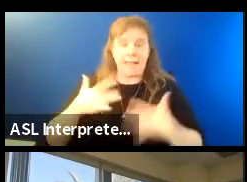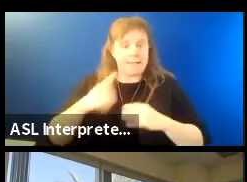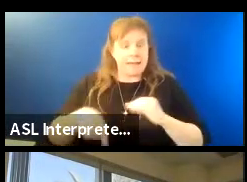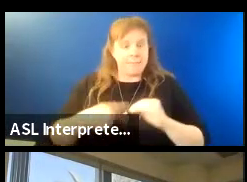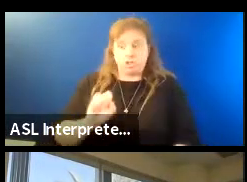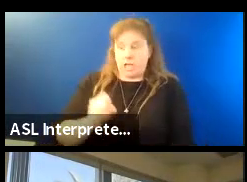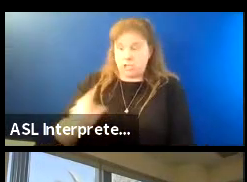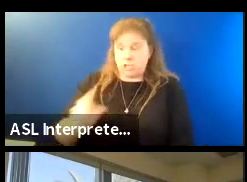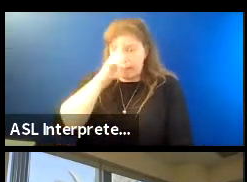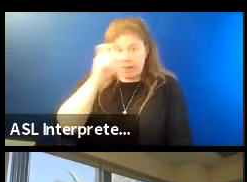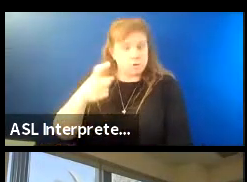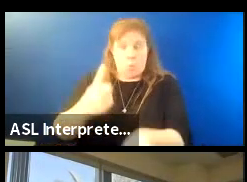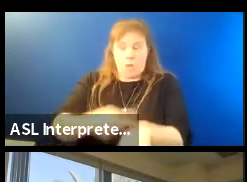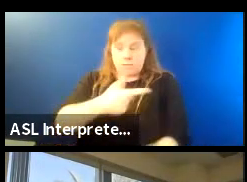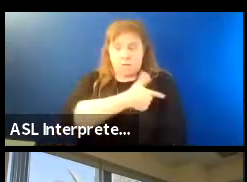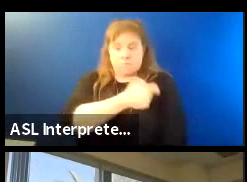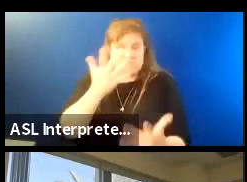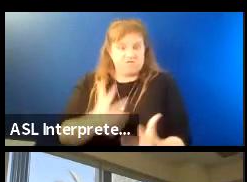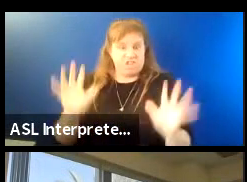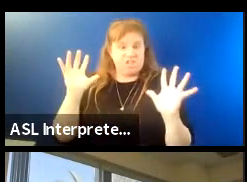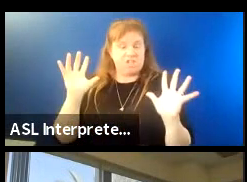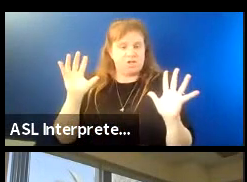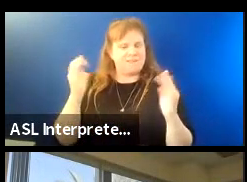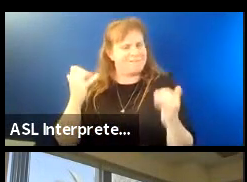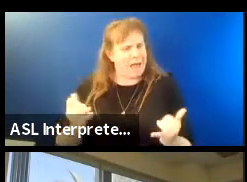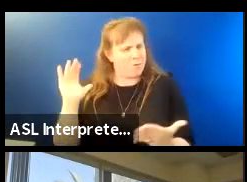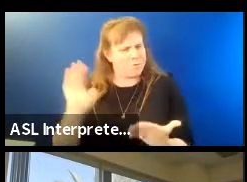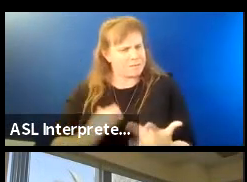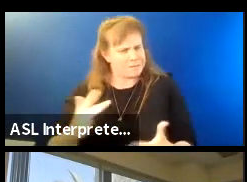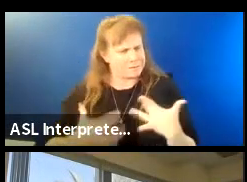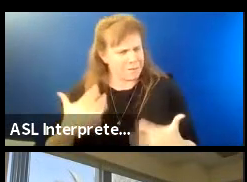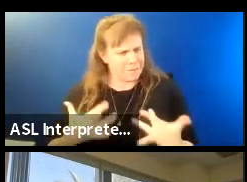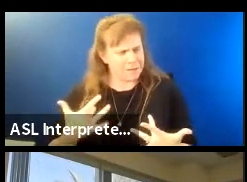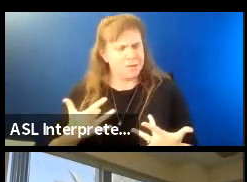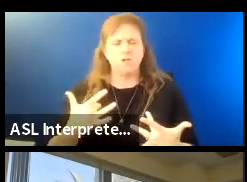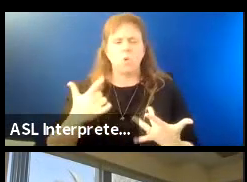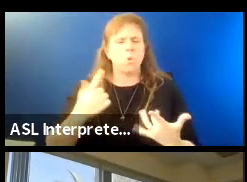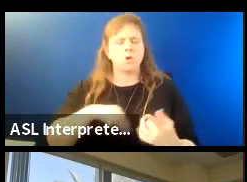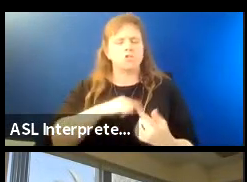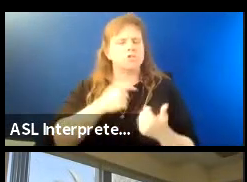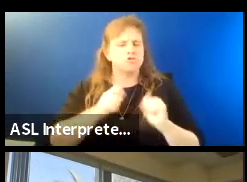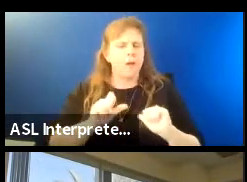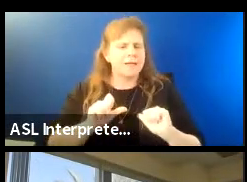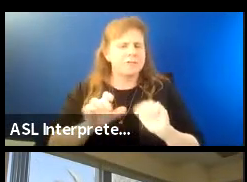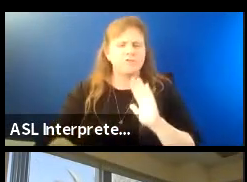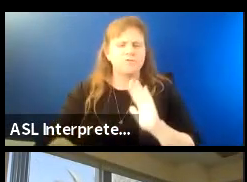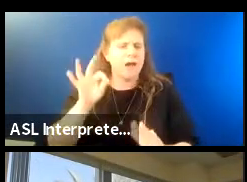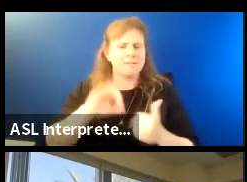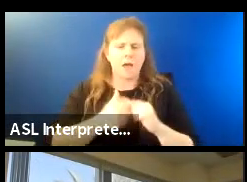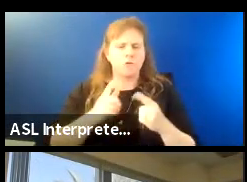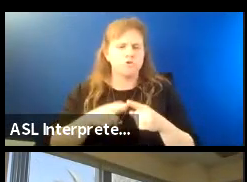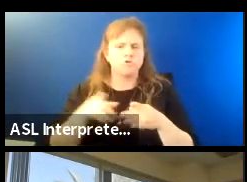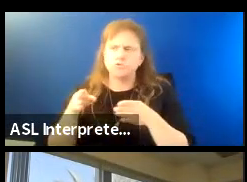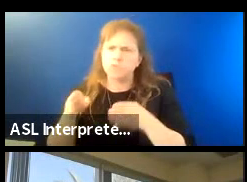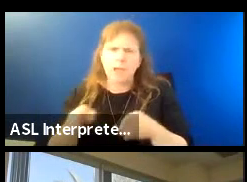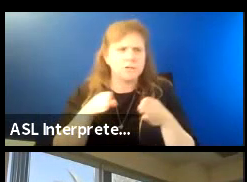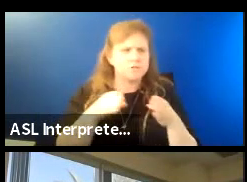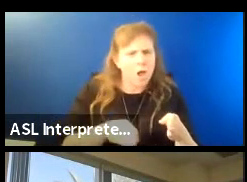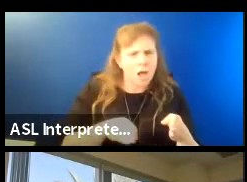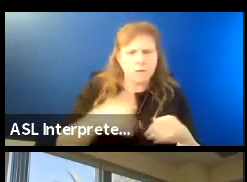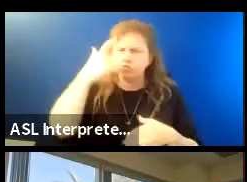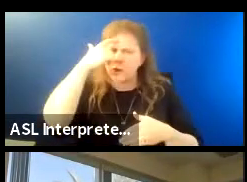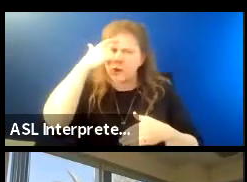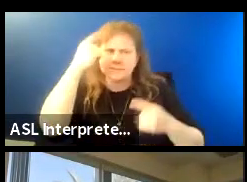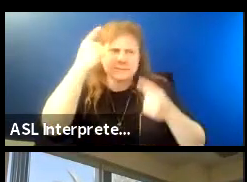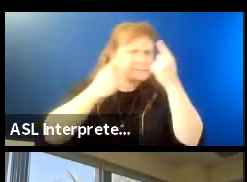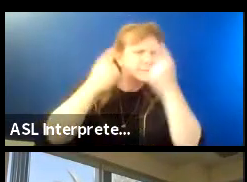because it was just a one dose. So we're just wondering we're trying to look for strategies here and brainstorming to figure